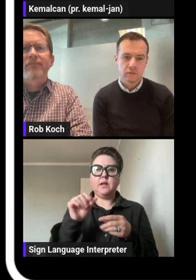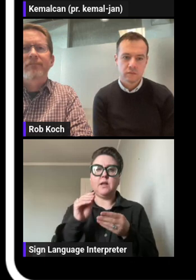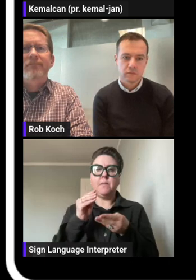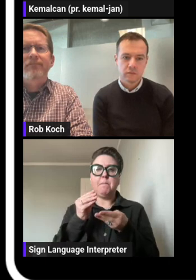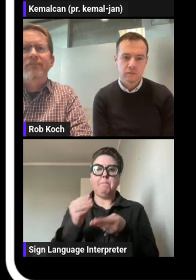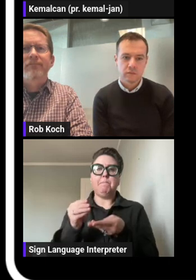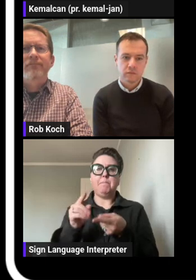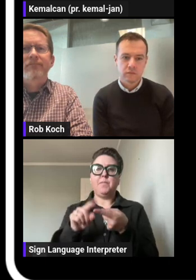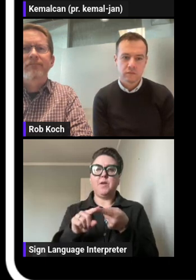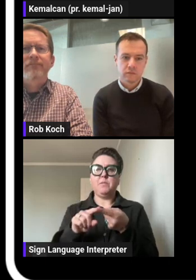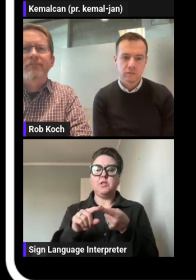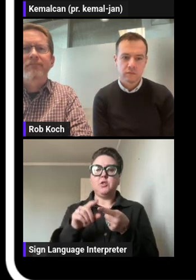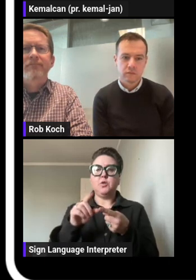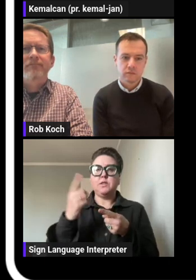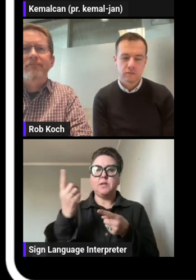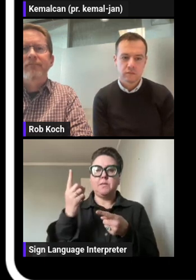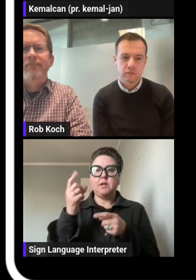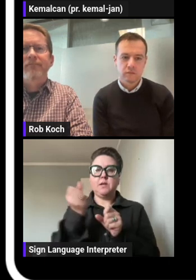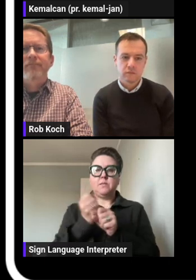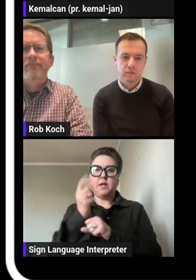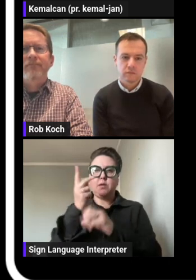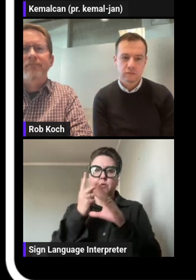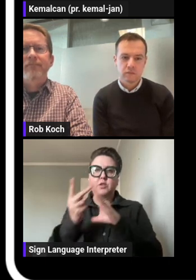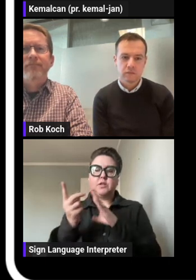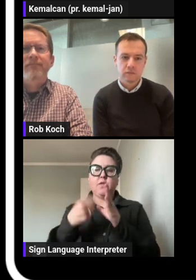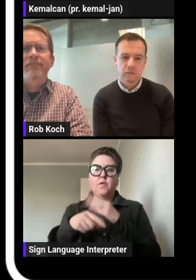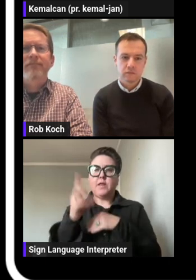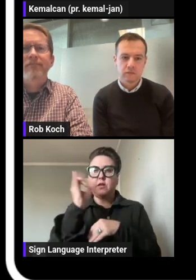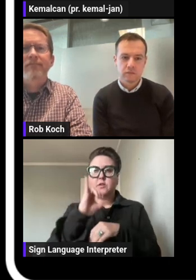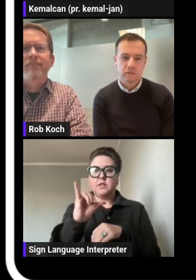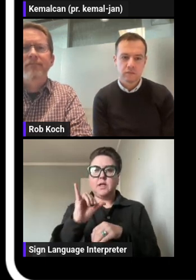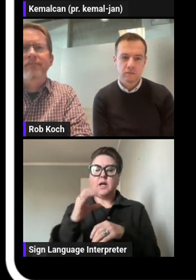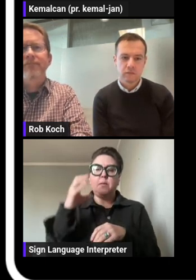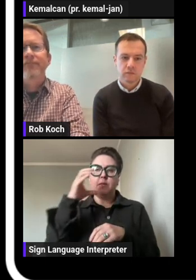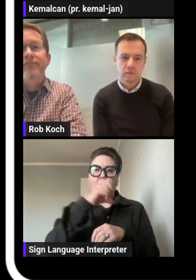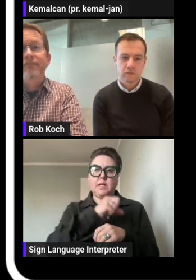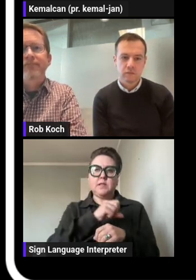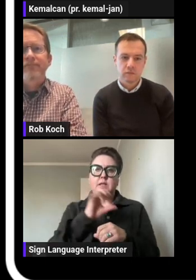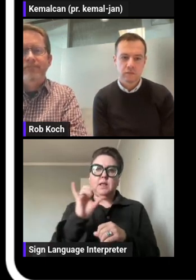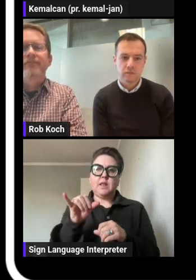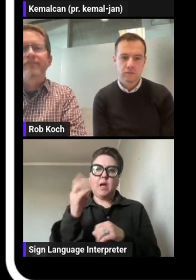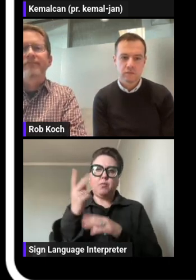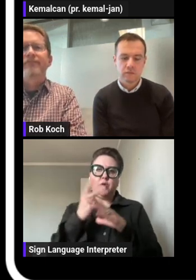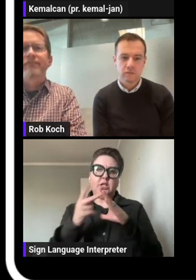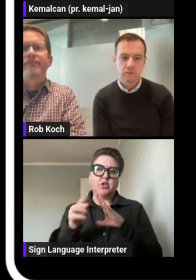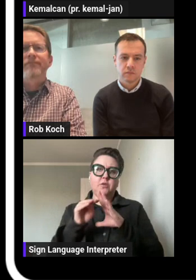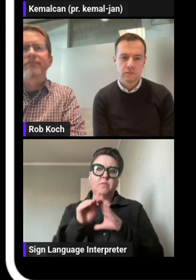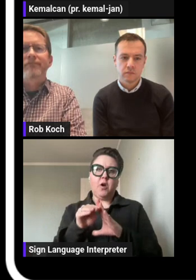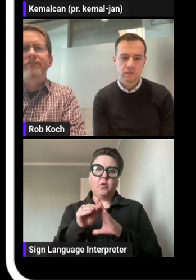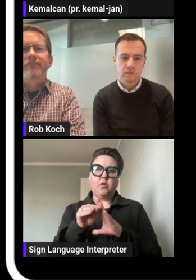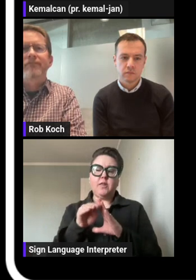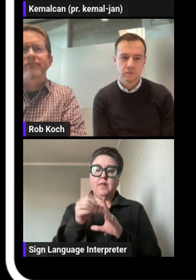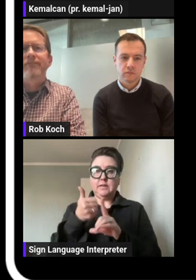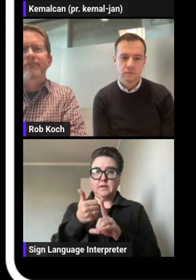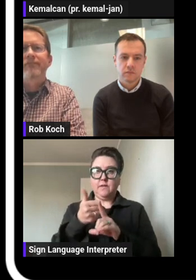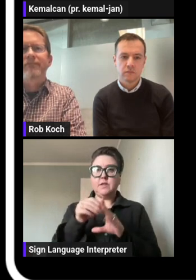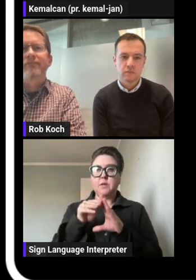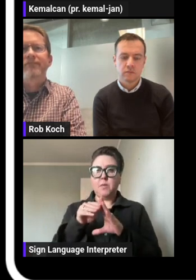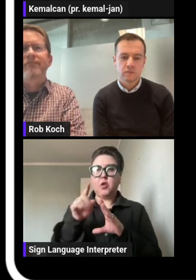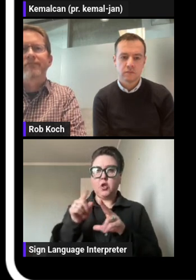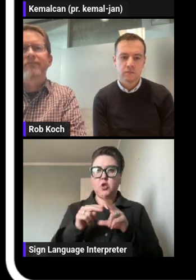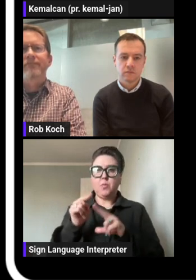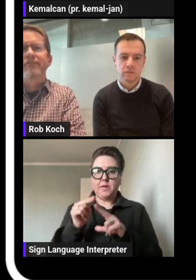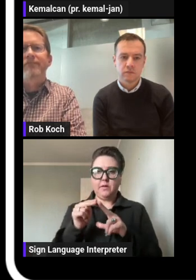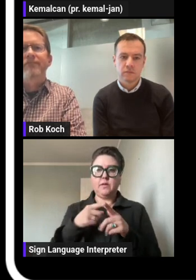that's making a prediction of what it is. I'm guessing that prediction model is the model that you built,